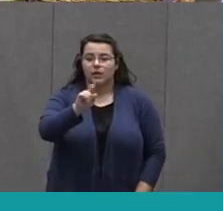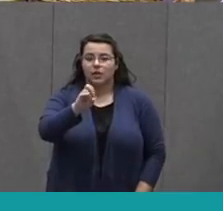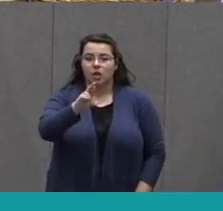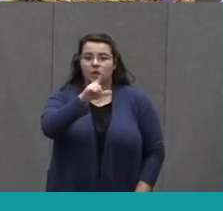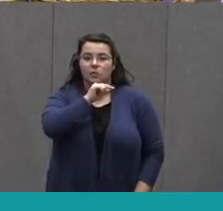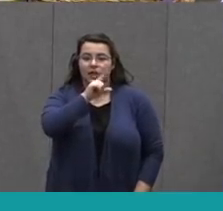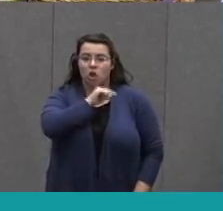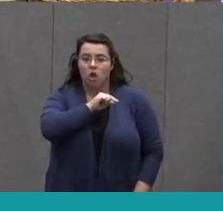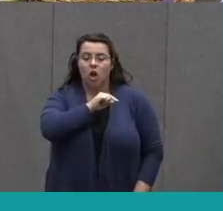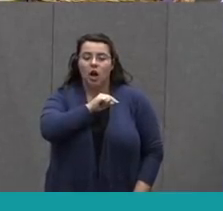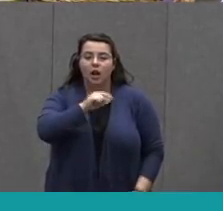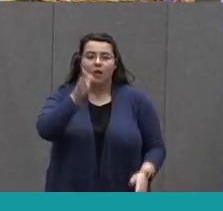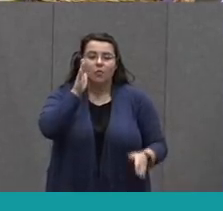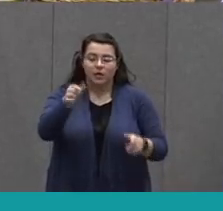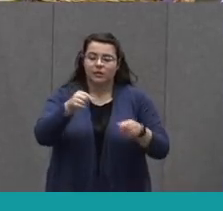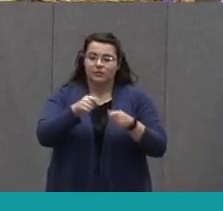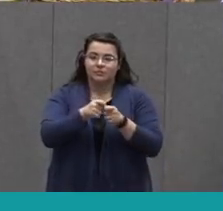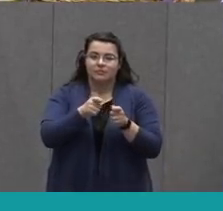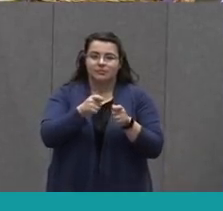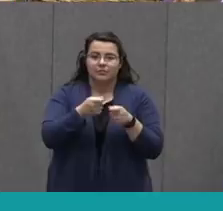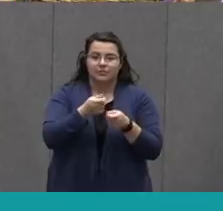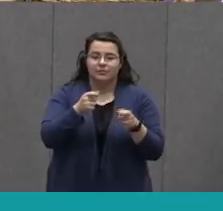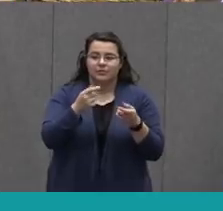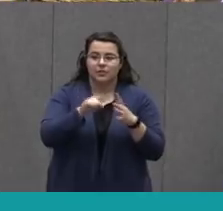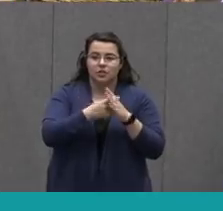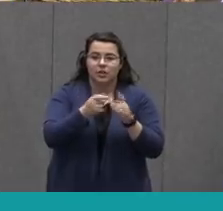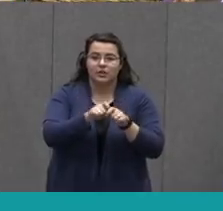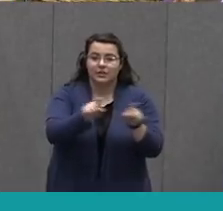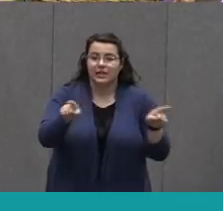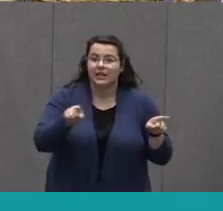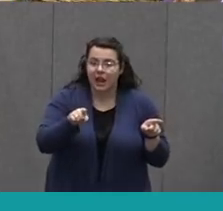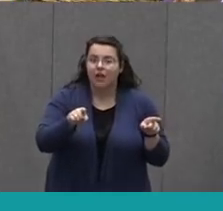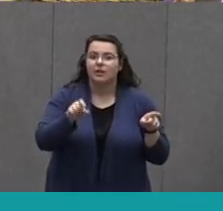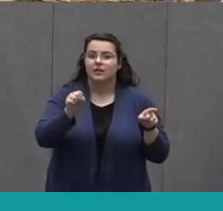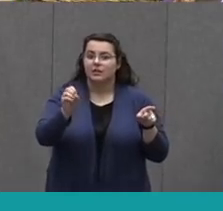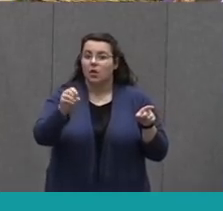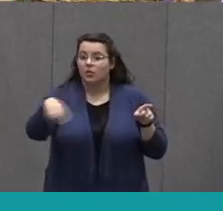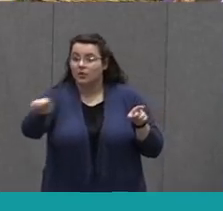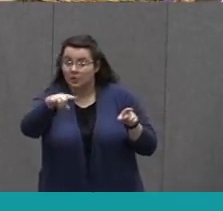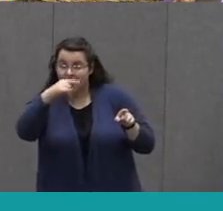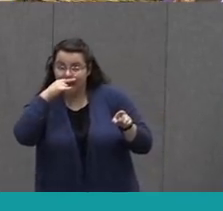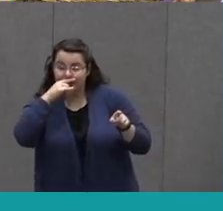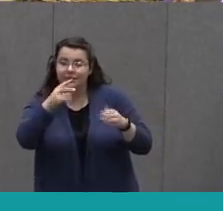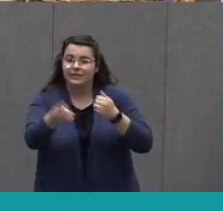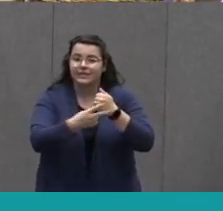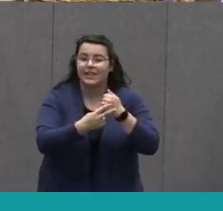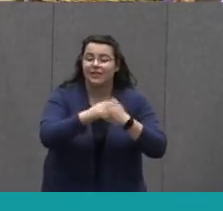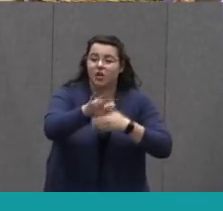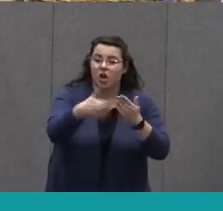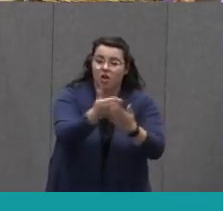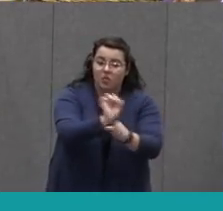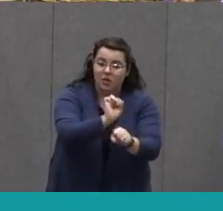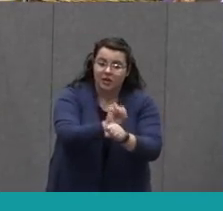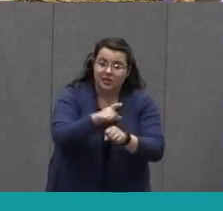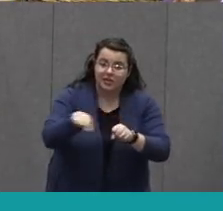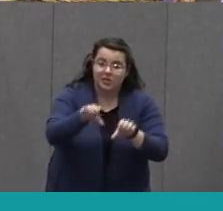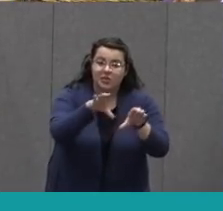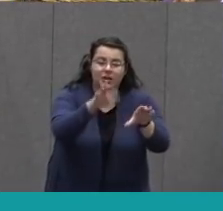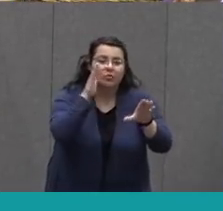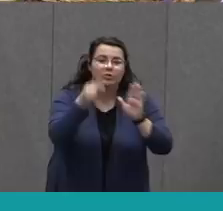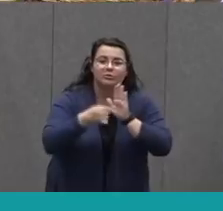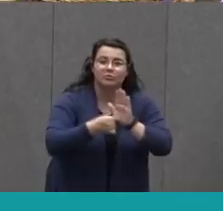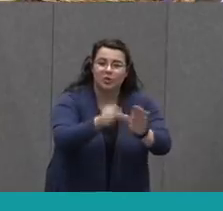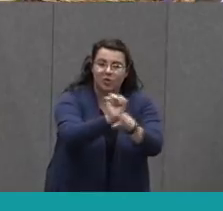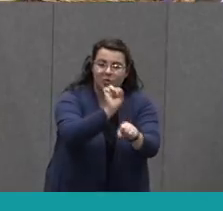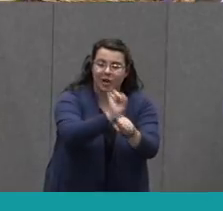out when these shows air in April. And so, kids, you be saving the work that you're doing, because we're going to be able to show your work and share